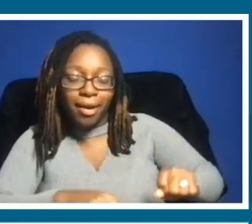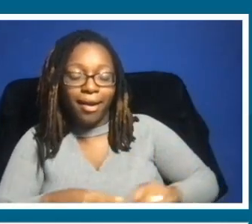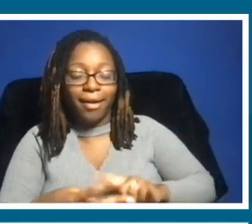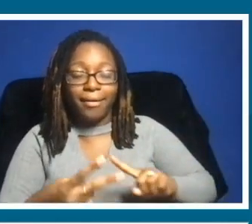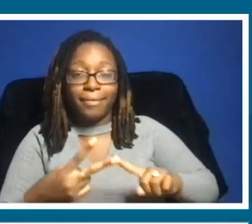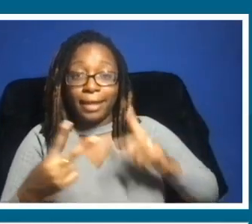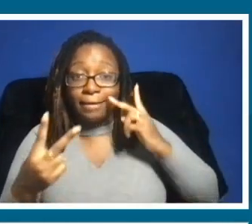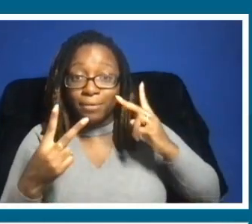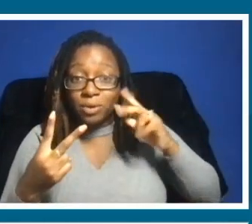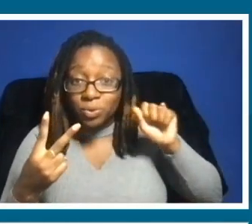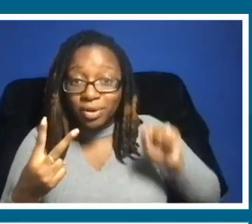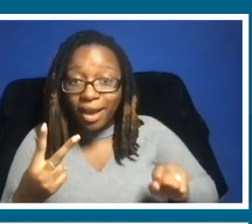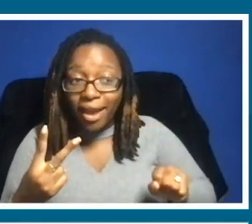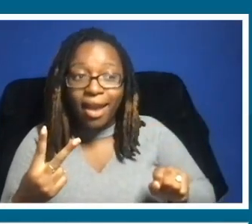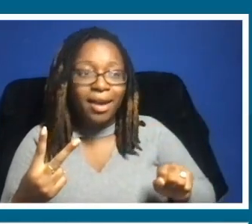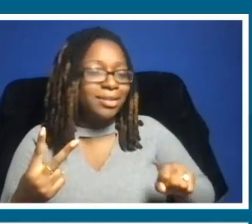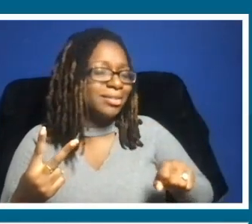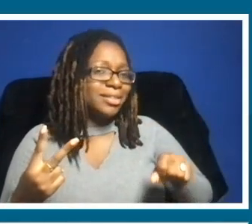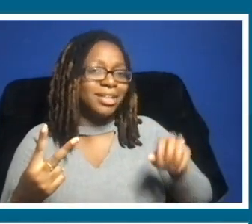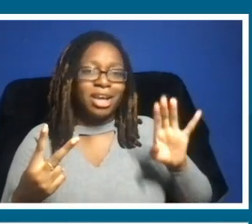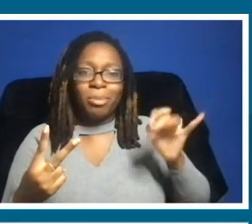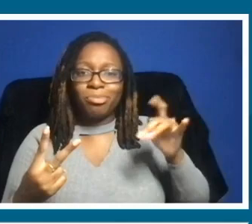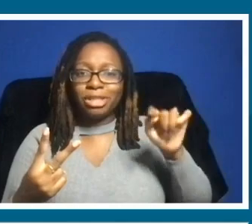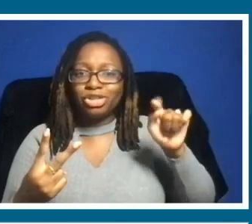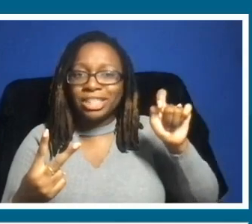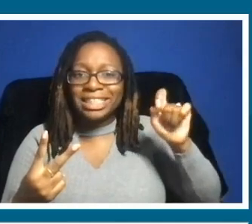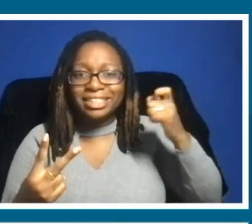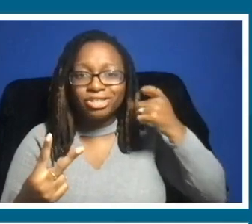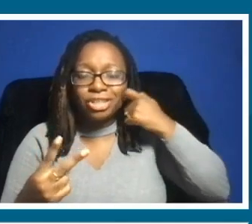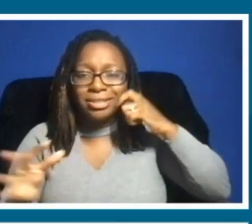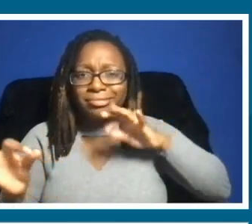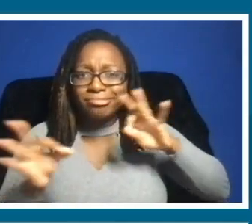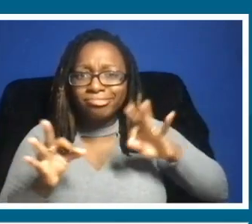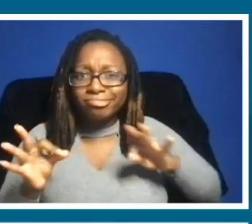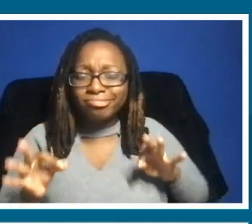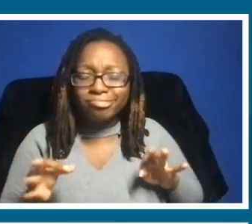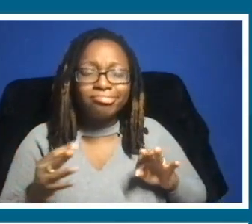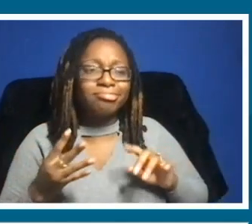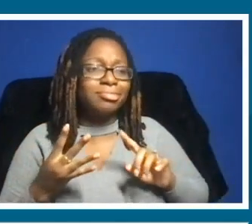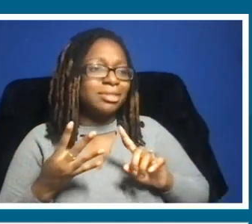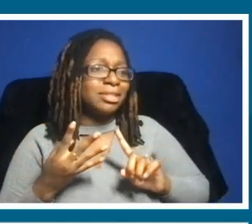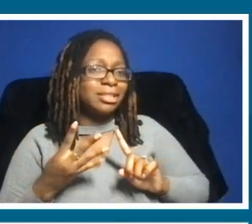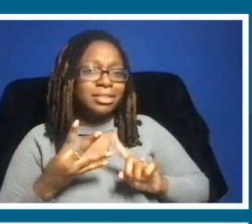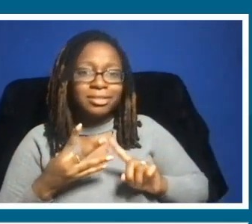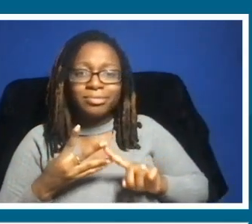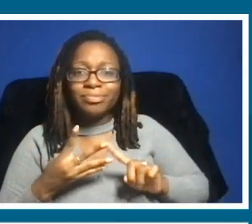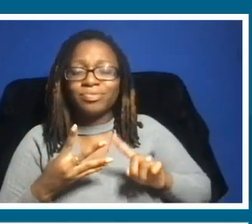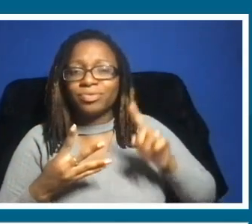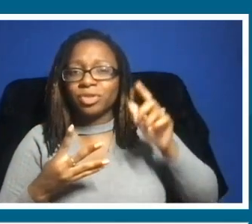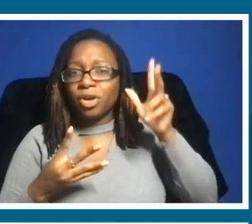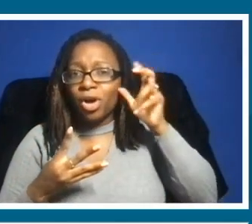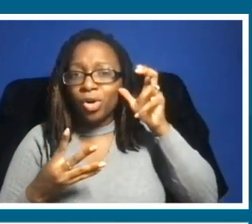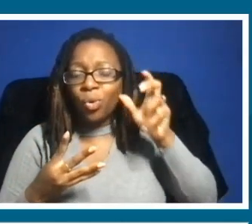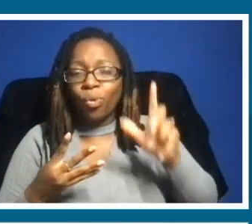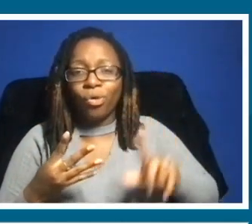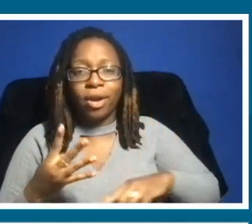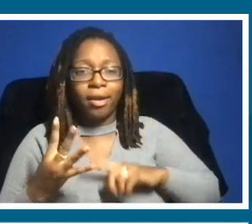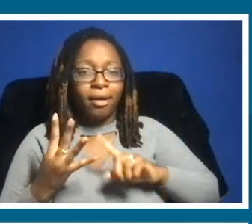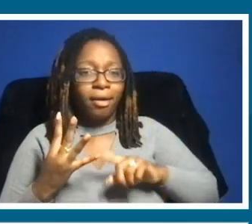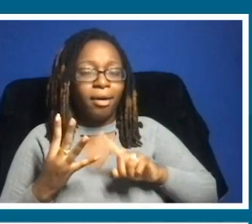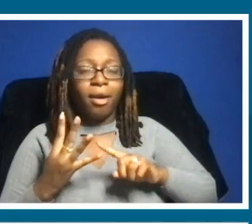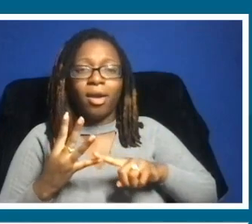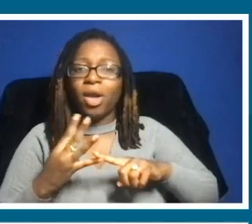so vividly described, great collections have auditory, motion, and ability sometimes to actually